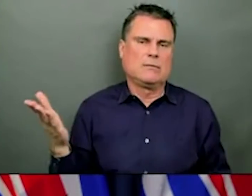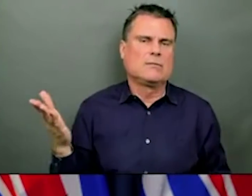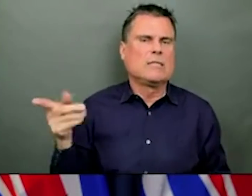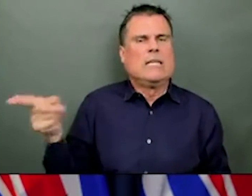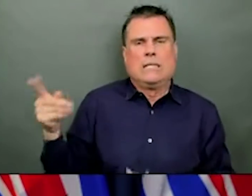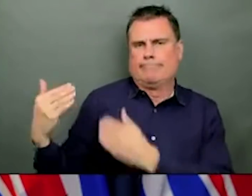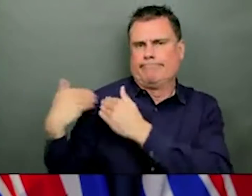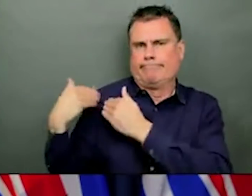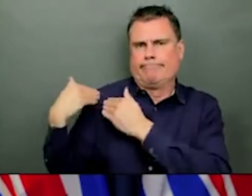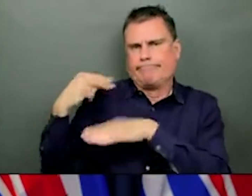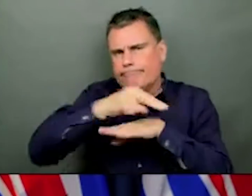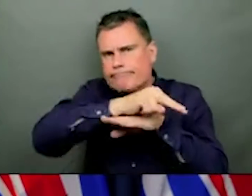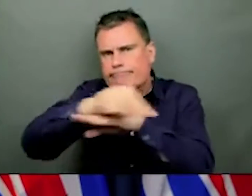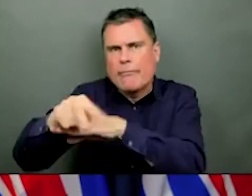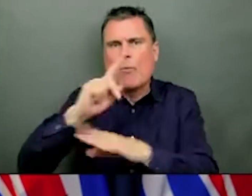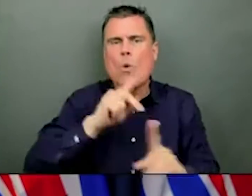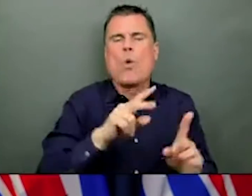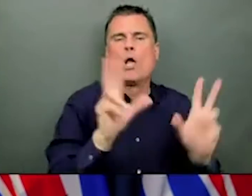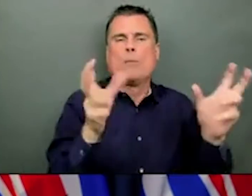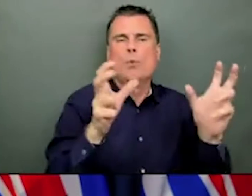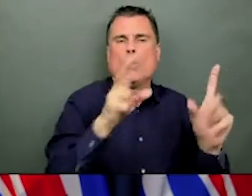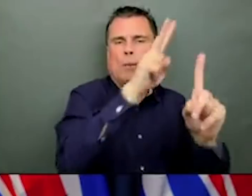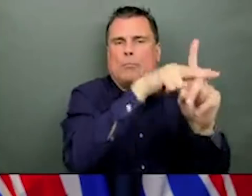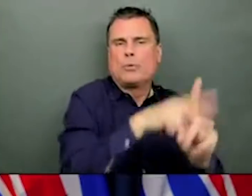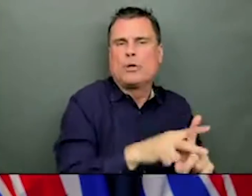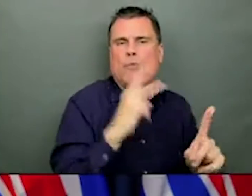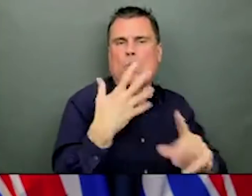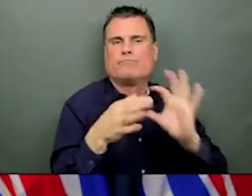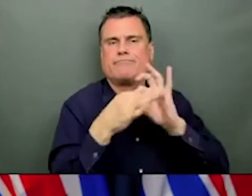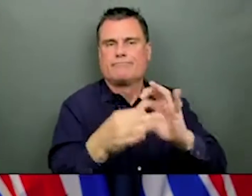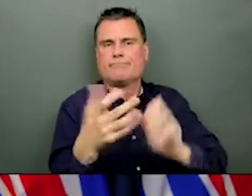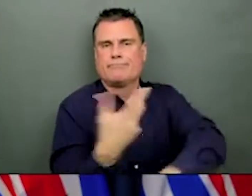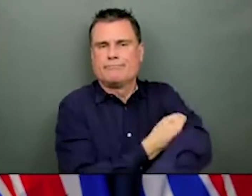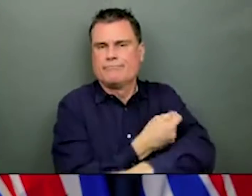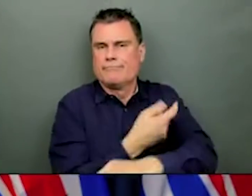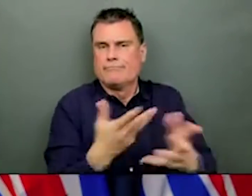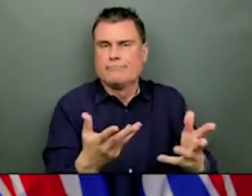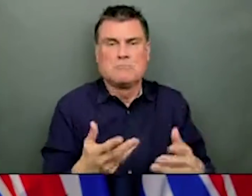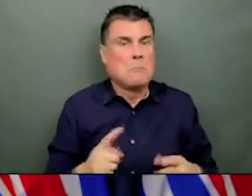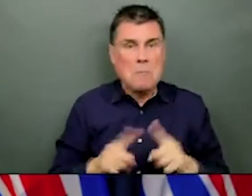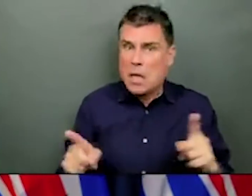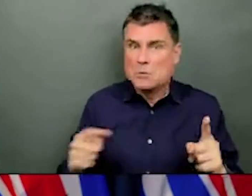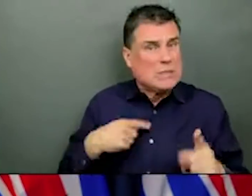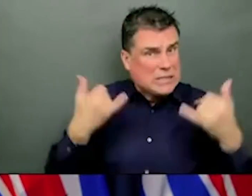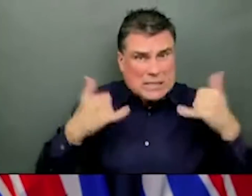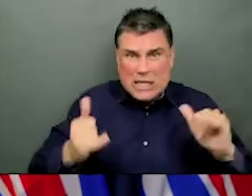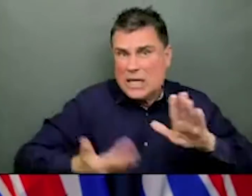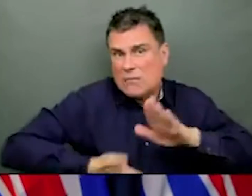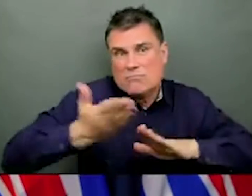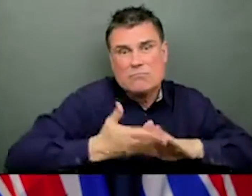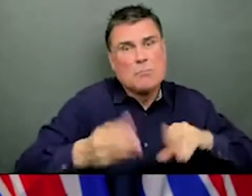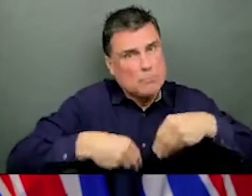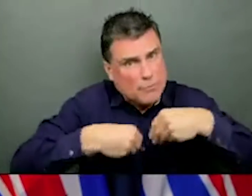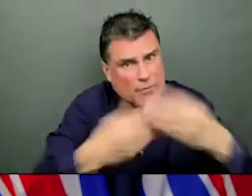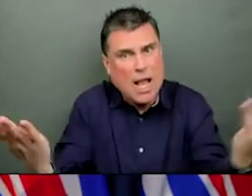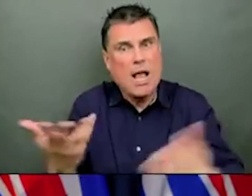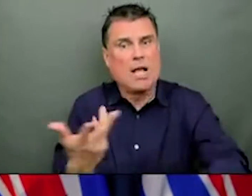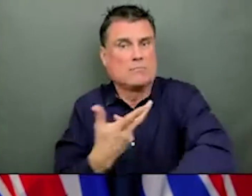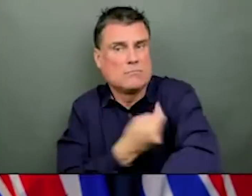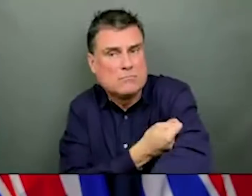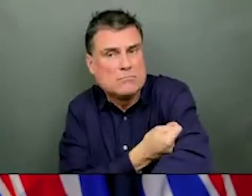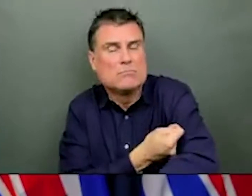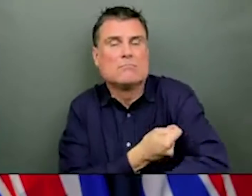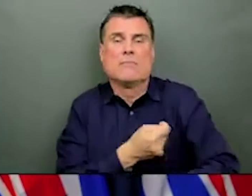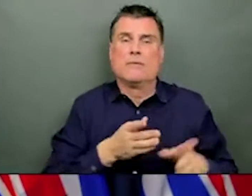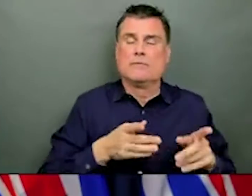British Columbians through Phase 2 and into Phase 3 in the weeks ahead. Where we're going to see significant volumes will be in